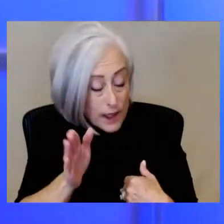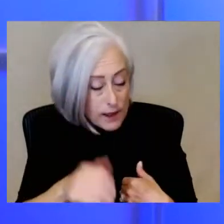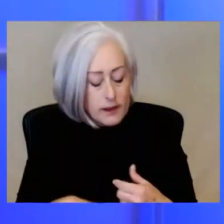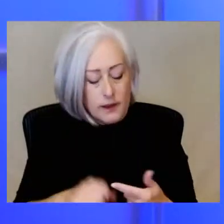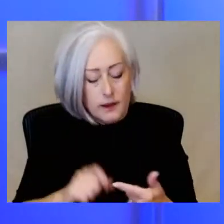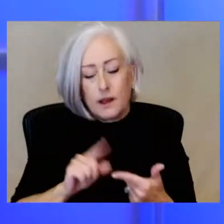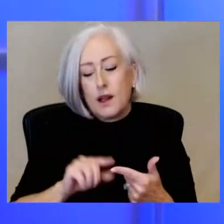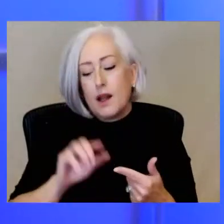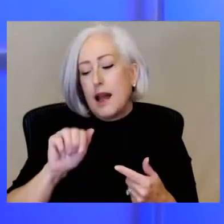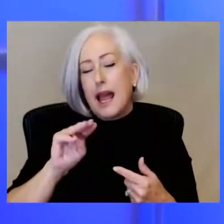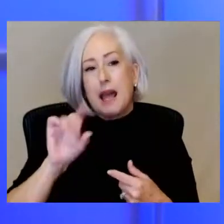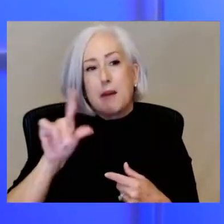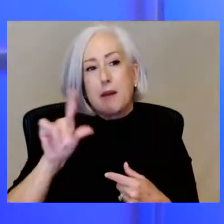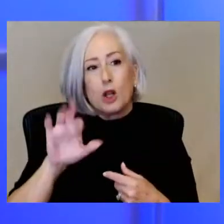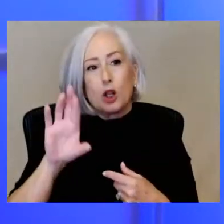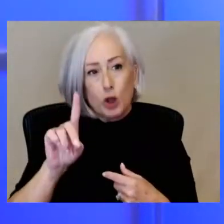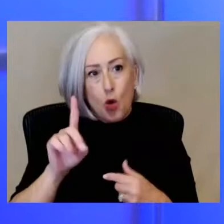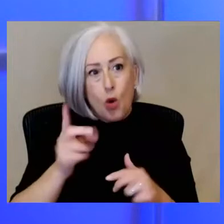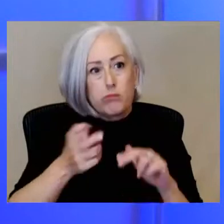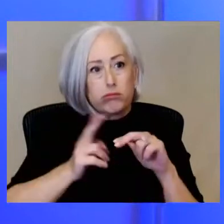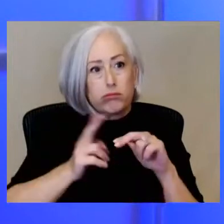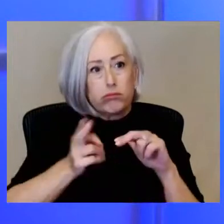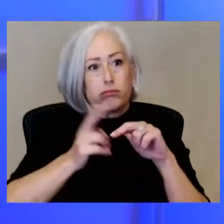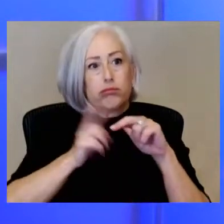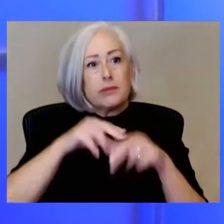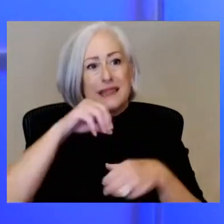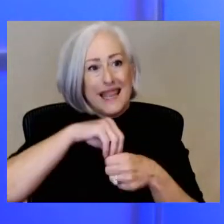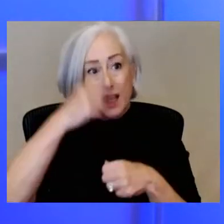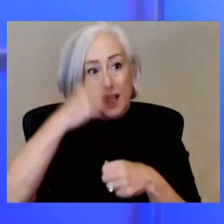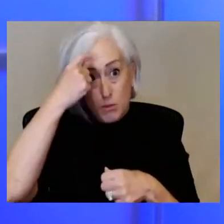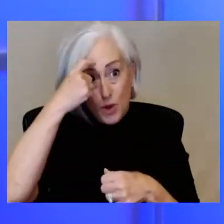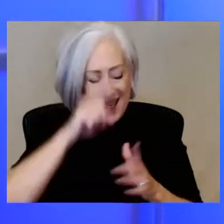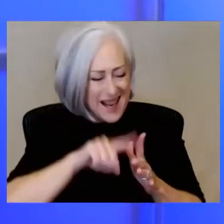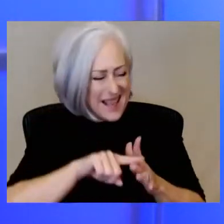in the brain is it starts decades before the onset of